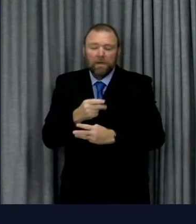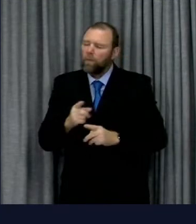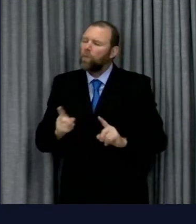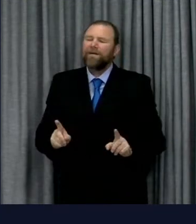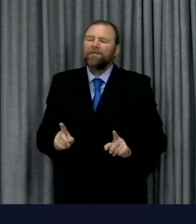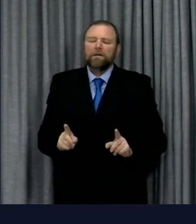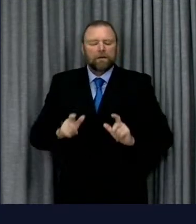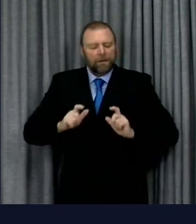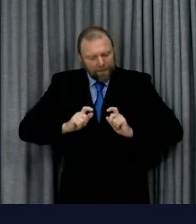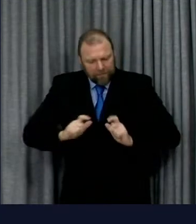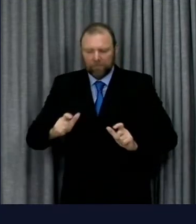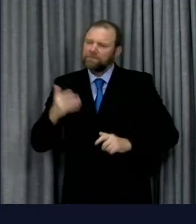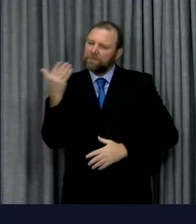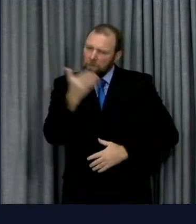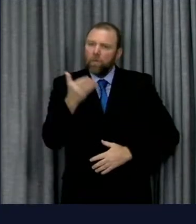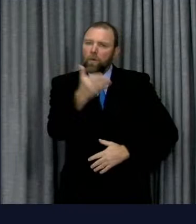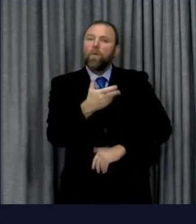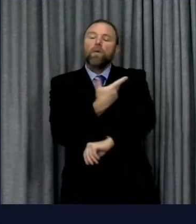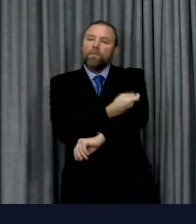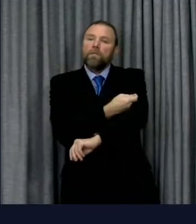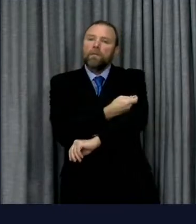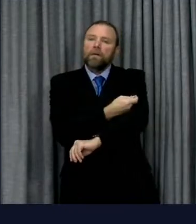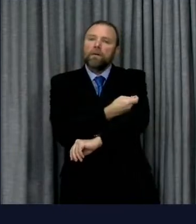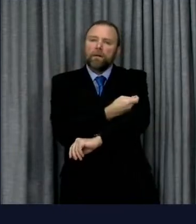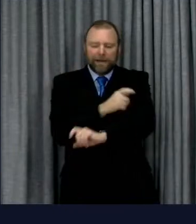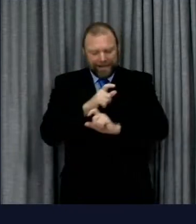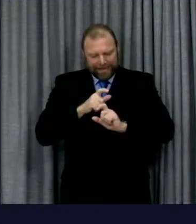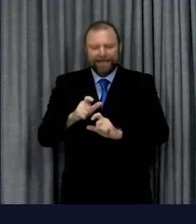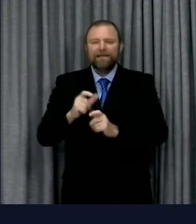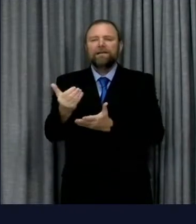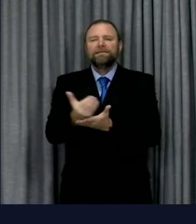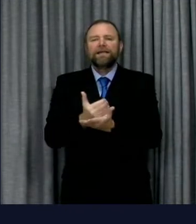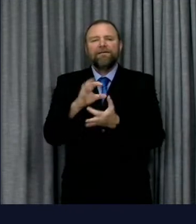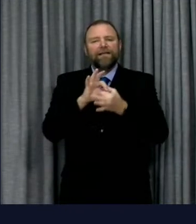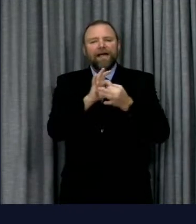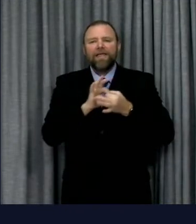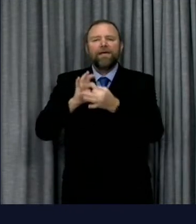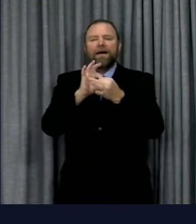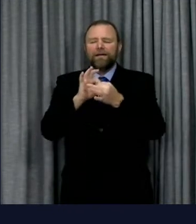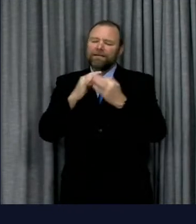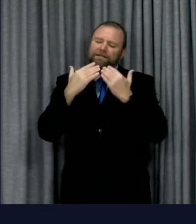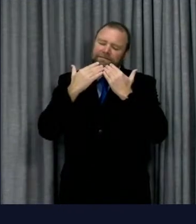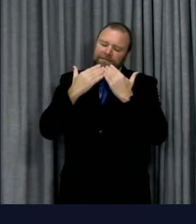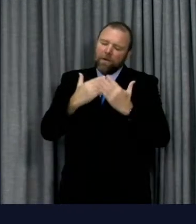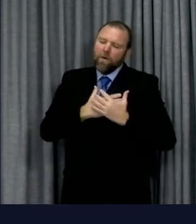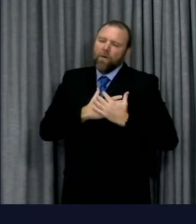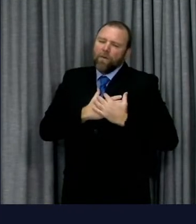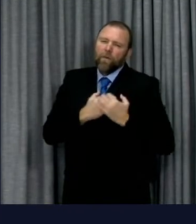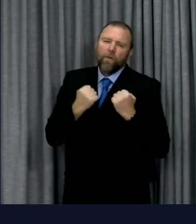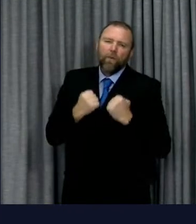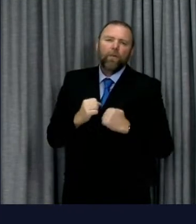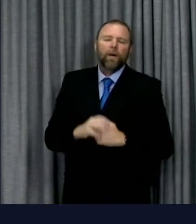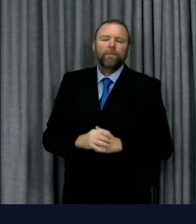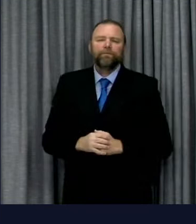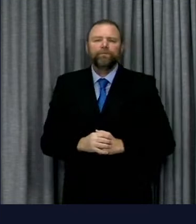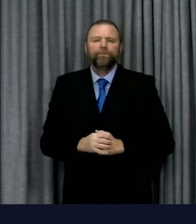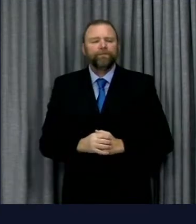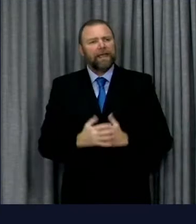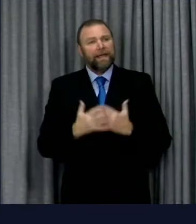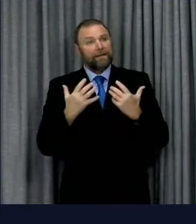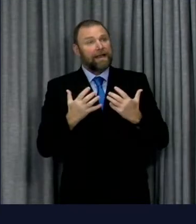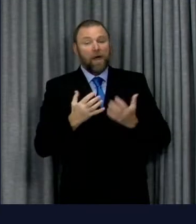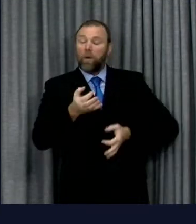keeping Wales safe together. Diolch o galon I chi gyd. As ever, I'll now take